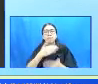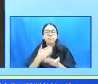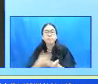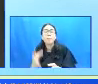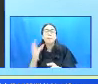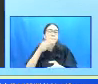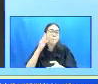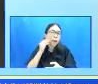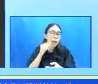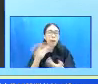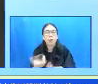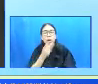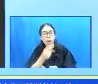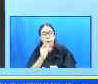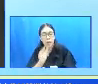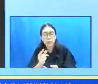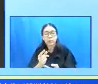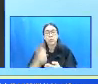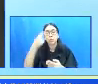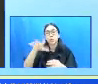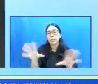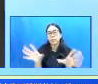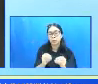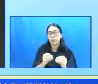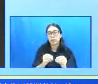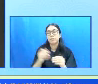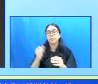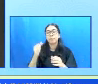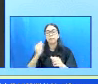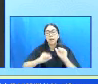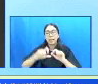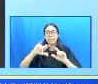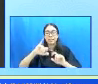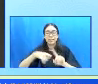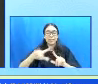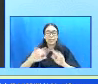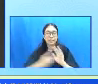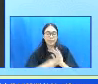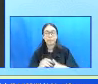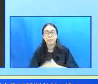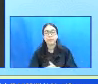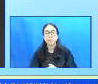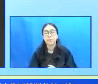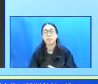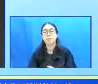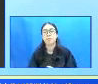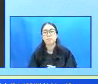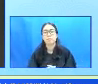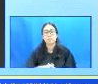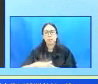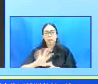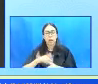climate. So as we would like to keep this session short and crisp, I would like to invite the 3 panelists to